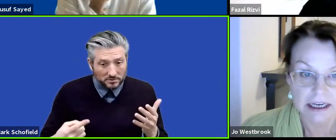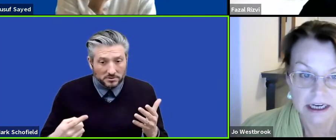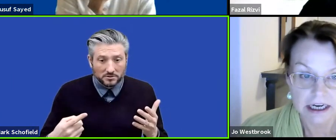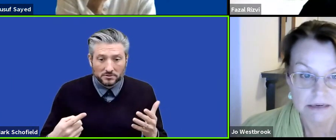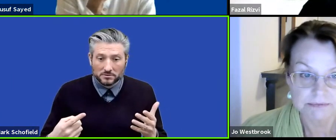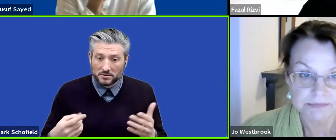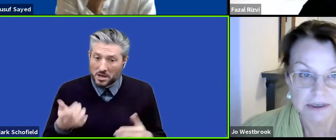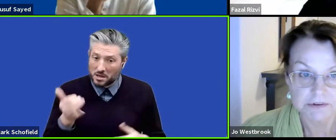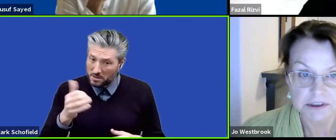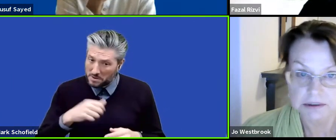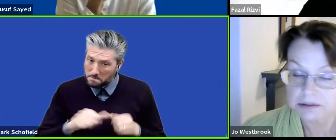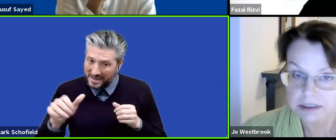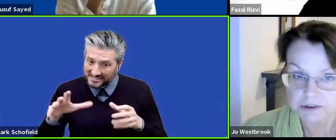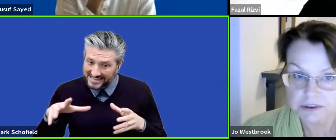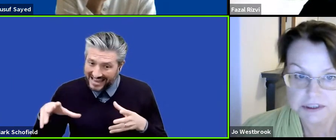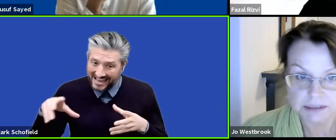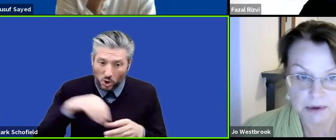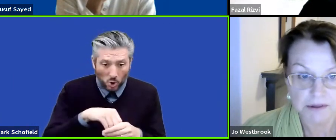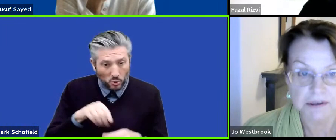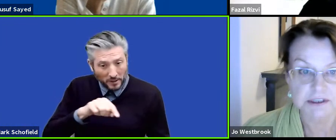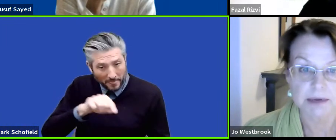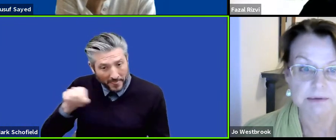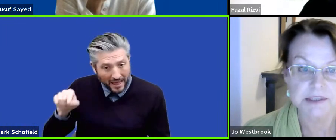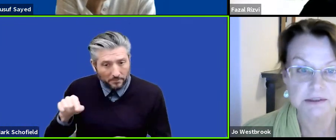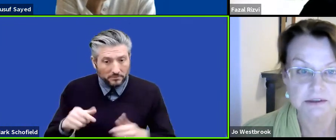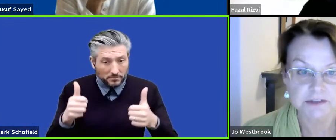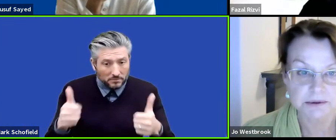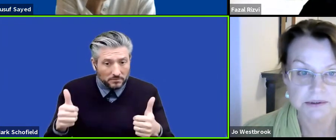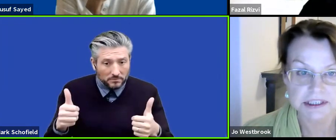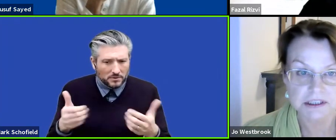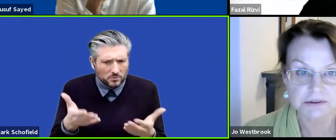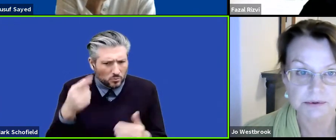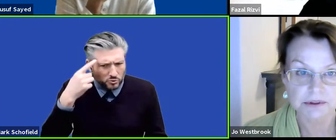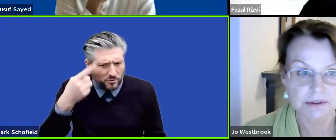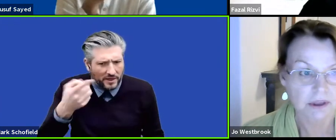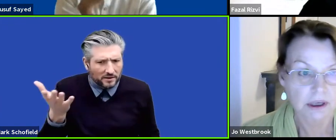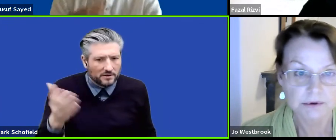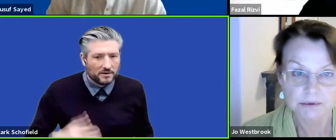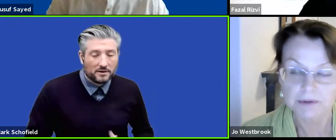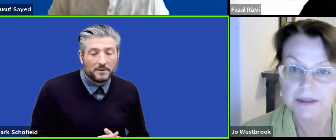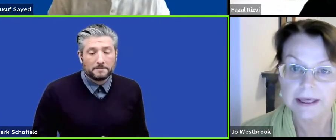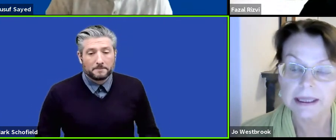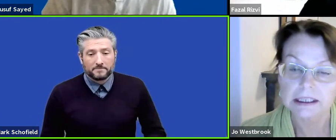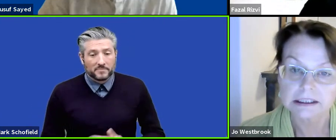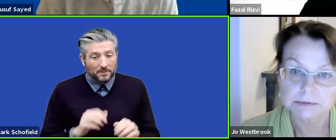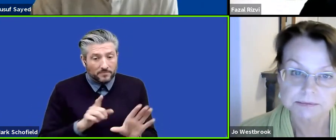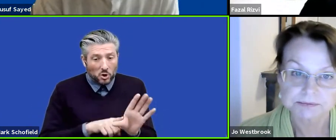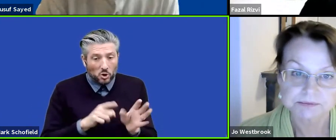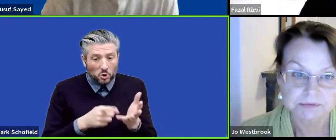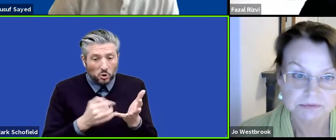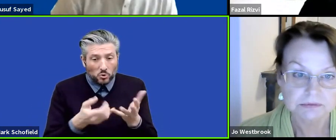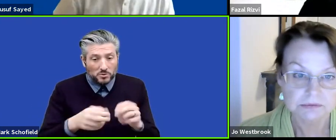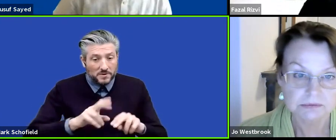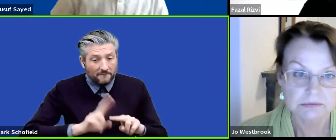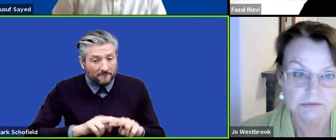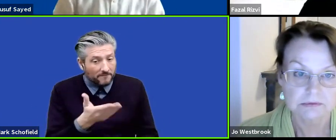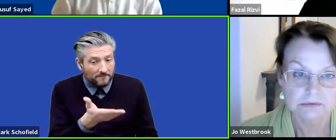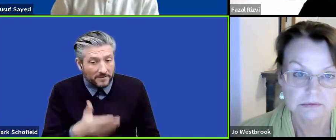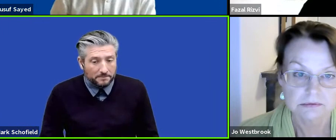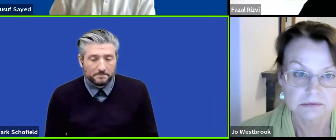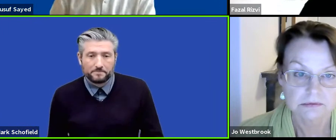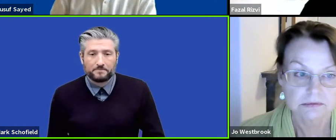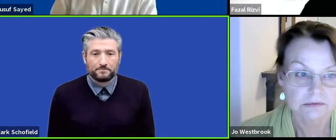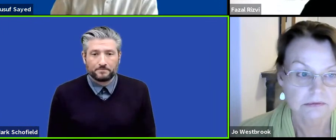there. If you could both answer. Perhaps Yusuf, you want to start with one there. Sure. I mean,